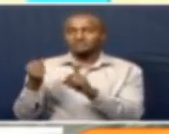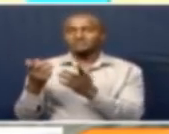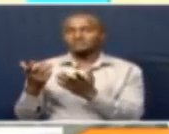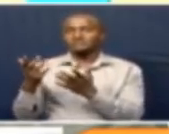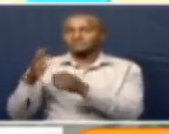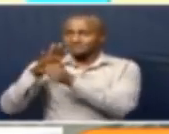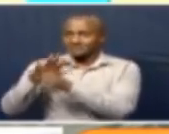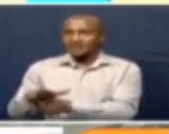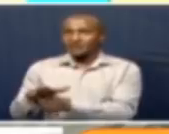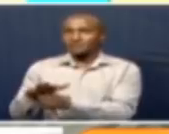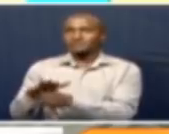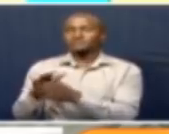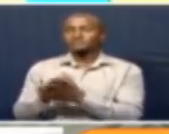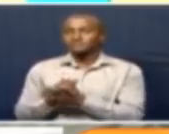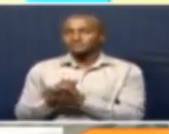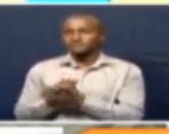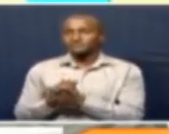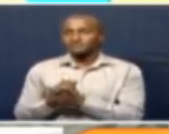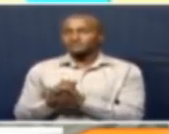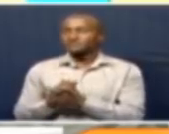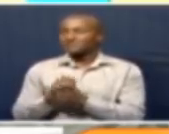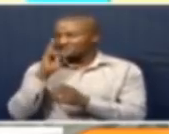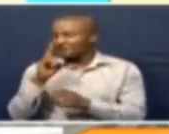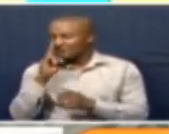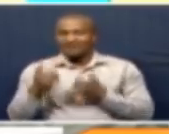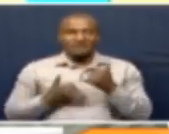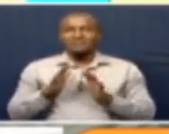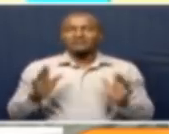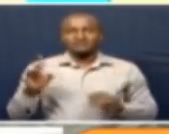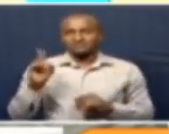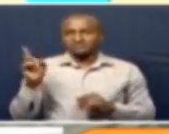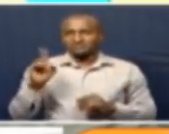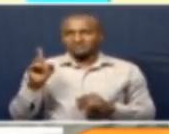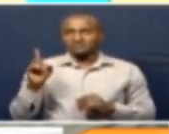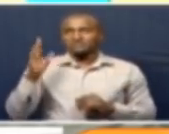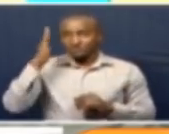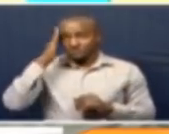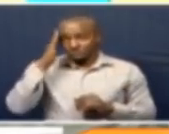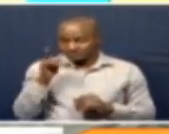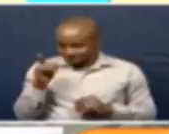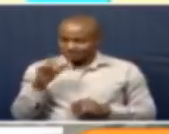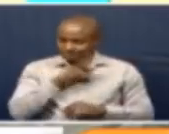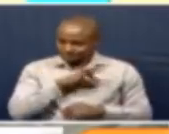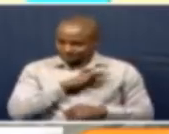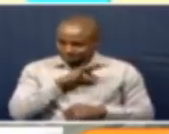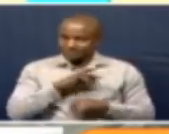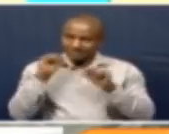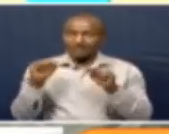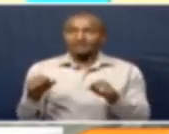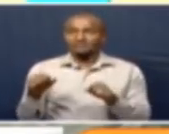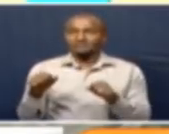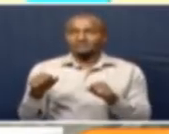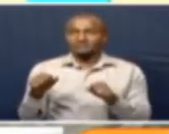you will be frustrated. Don't model for fun. Model because you know this is an income generating activity,